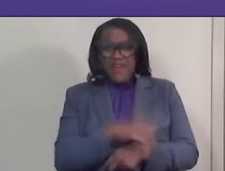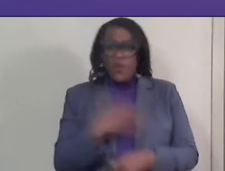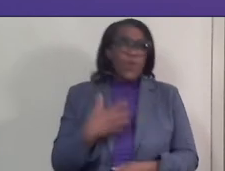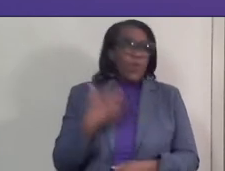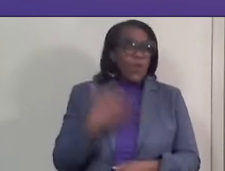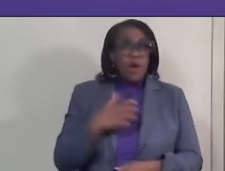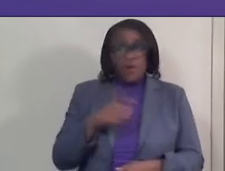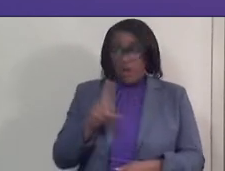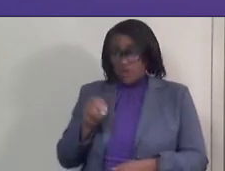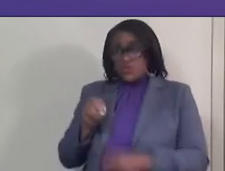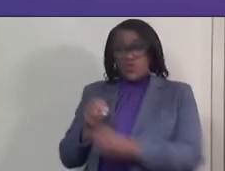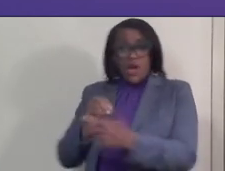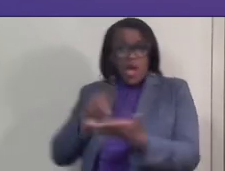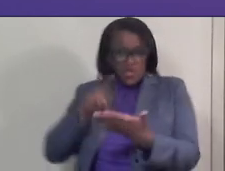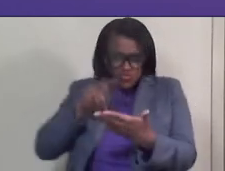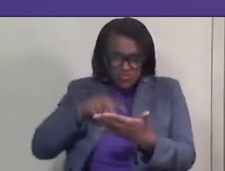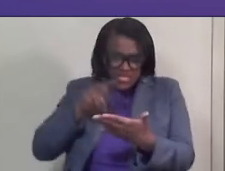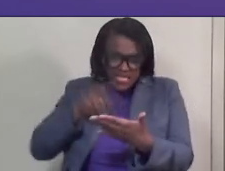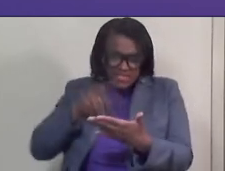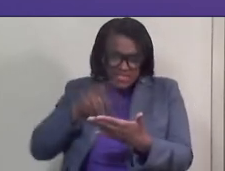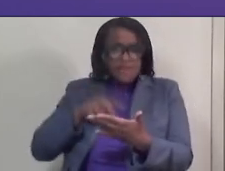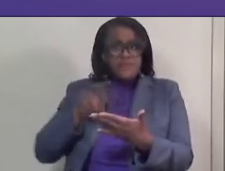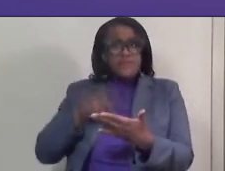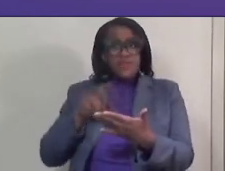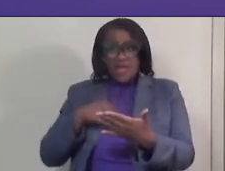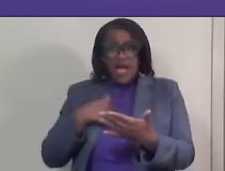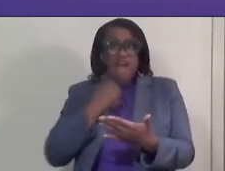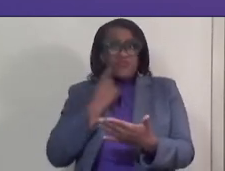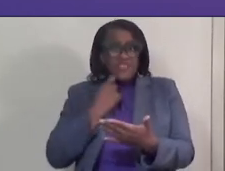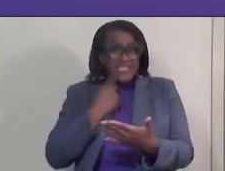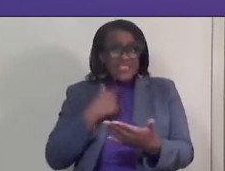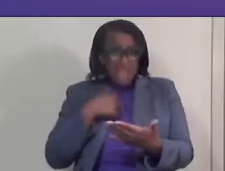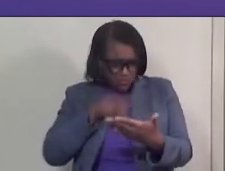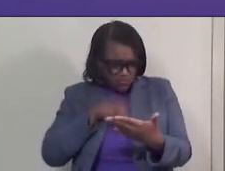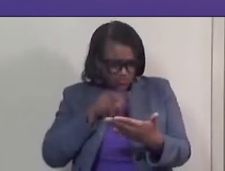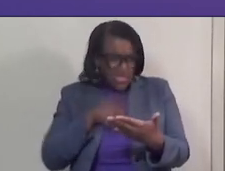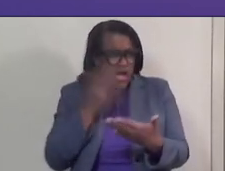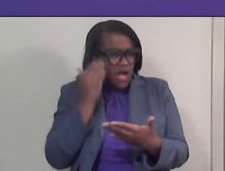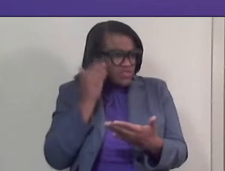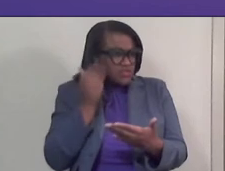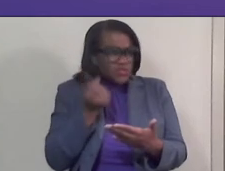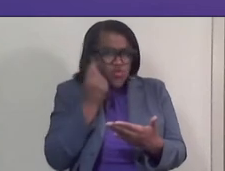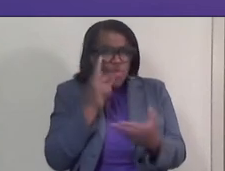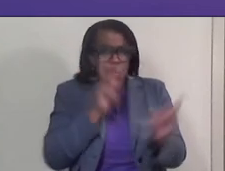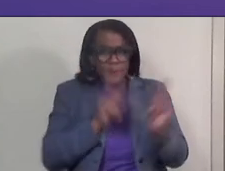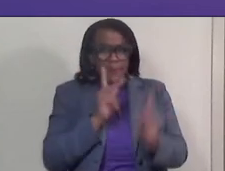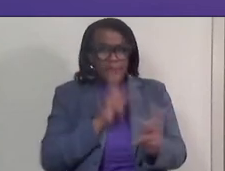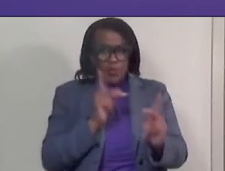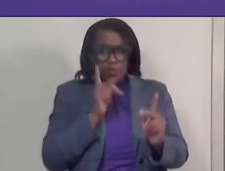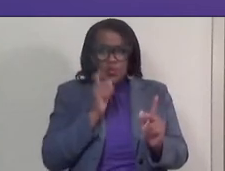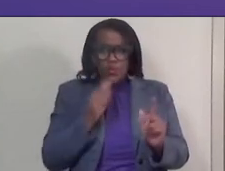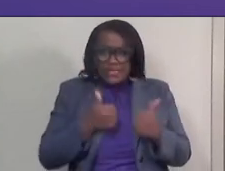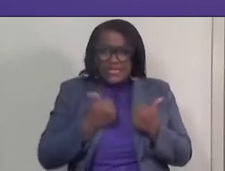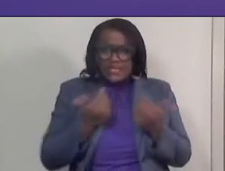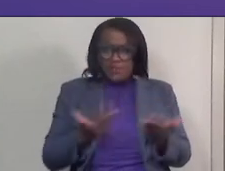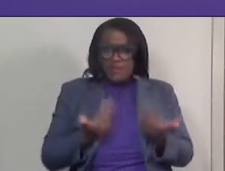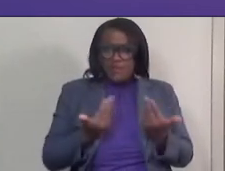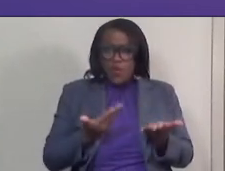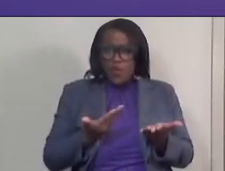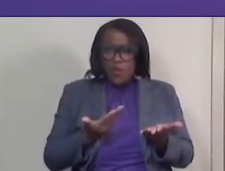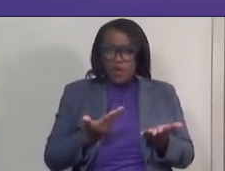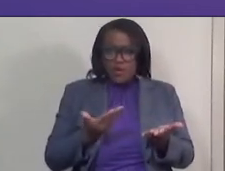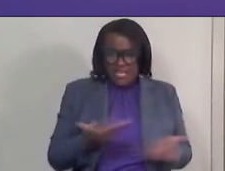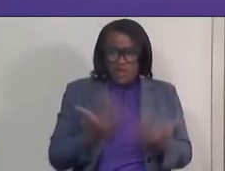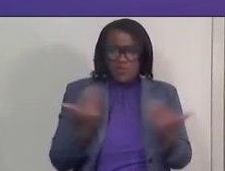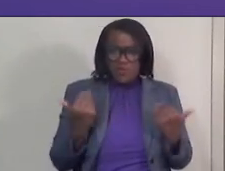I just sit around reading them, like even recently, and getting to know people. Yeah. Yeah. And I think the newspaper